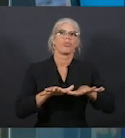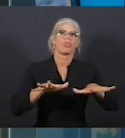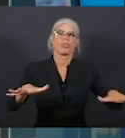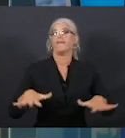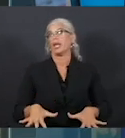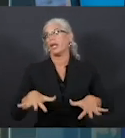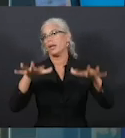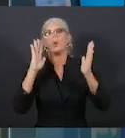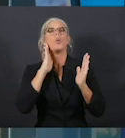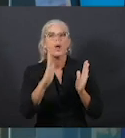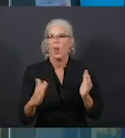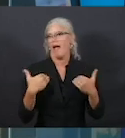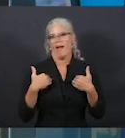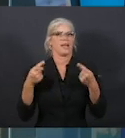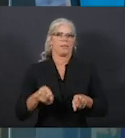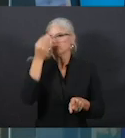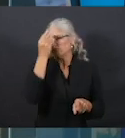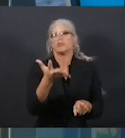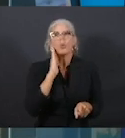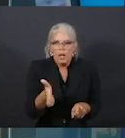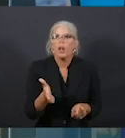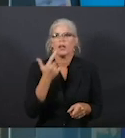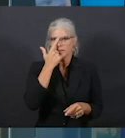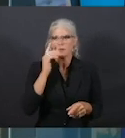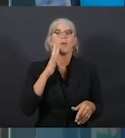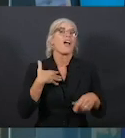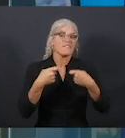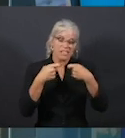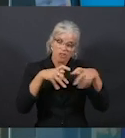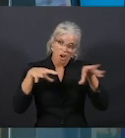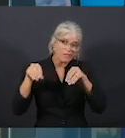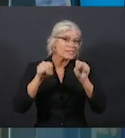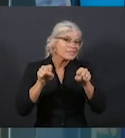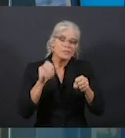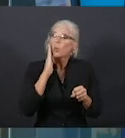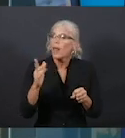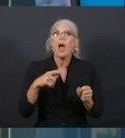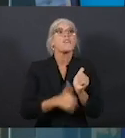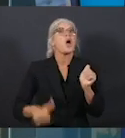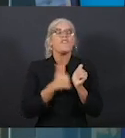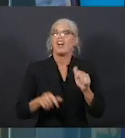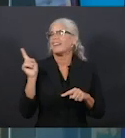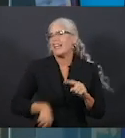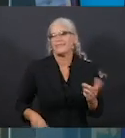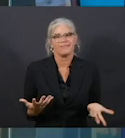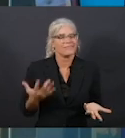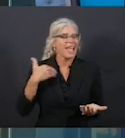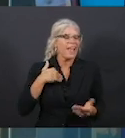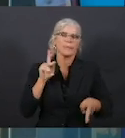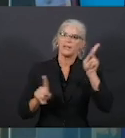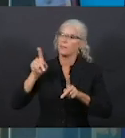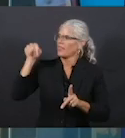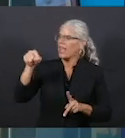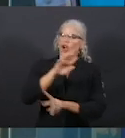events. Like that is going to happen. There's also going to be power outages. That will happen. And we've mobilized a lot of resources to